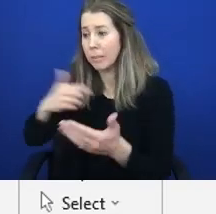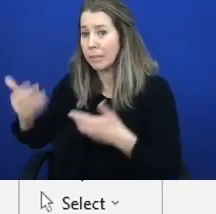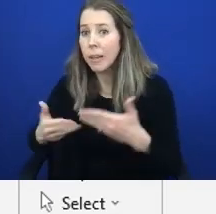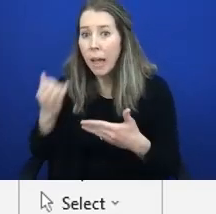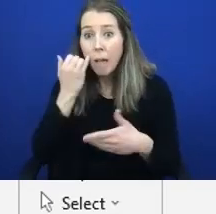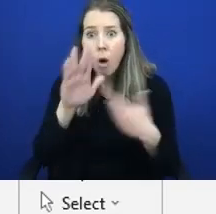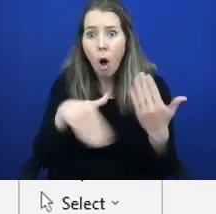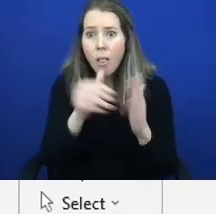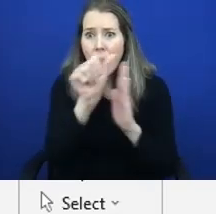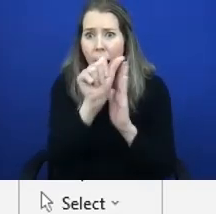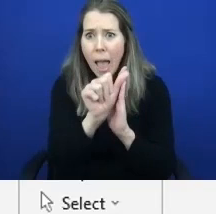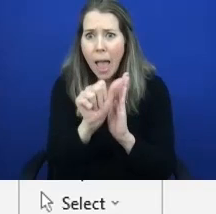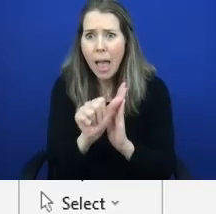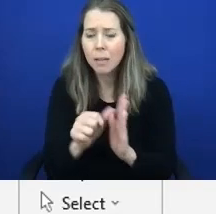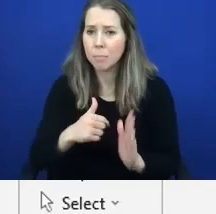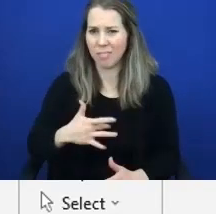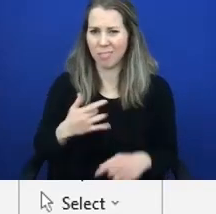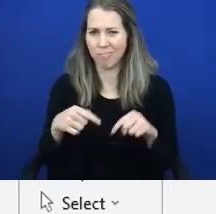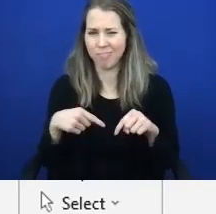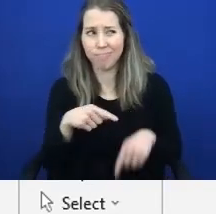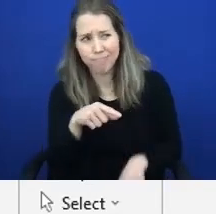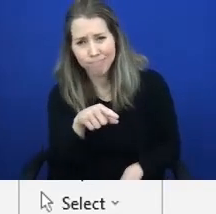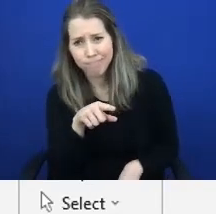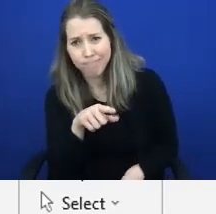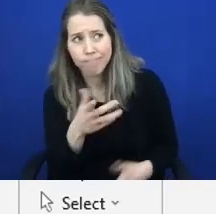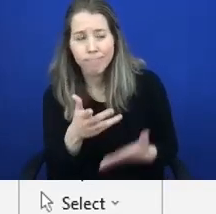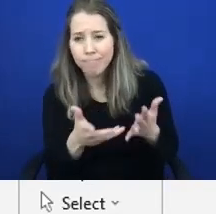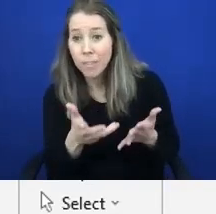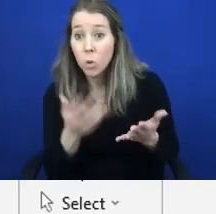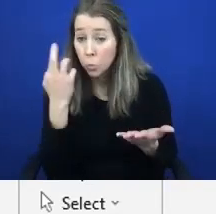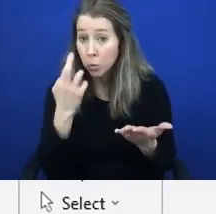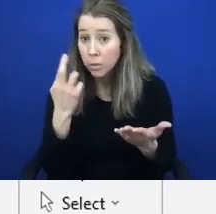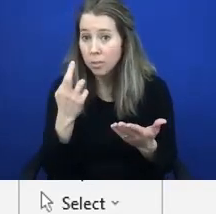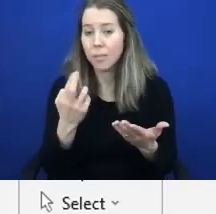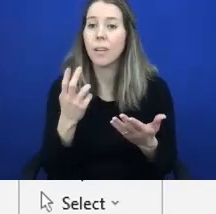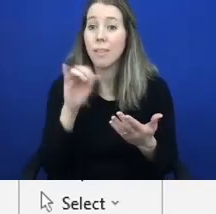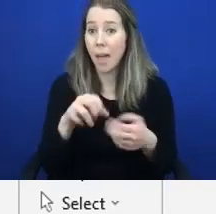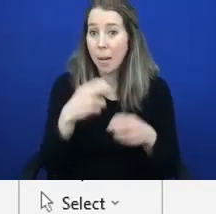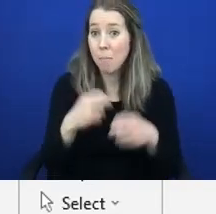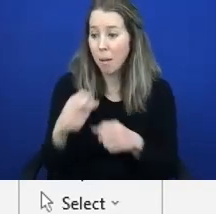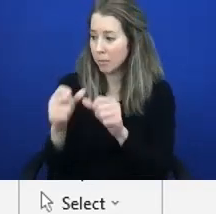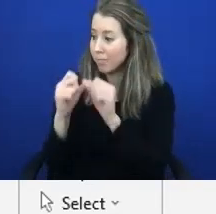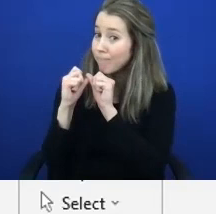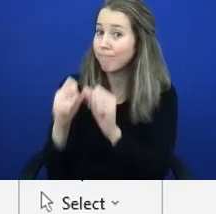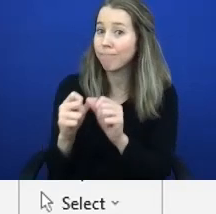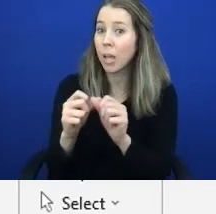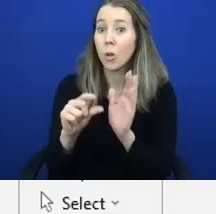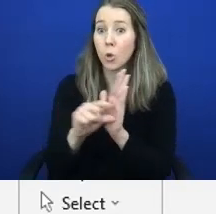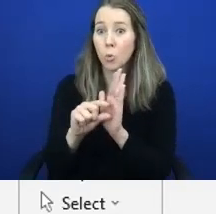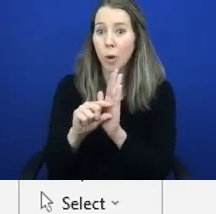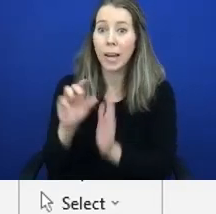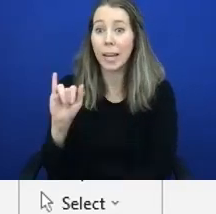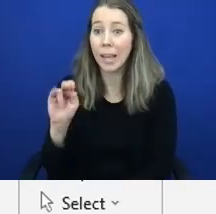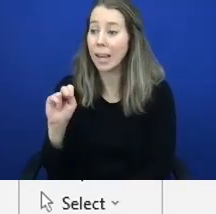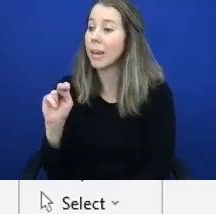all A's, because we now have the problem that we have for many years now of grade inflation. And it made